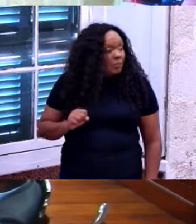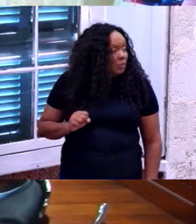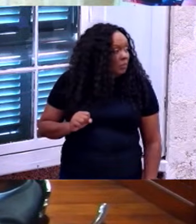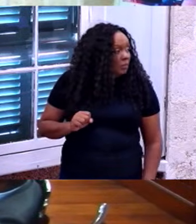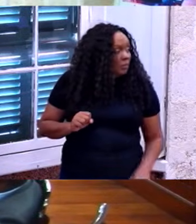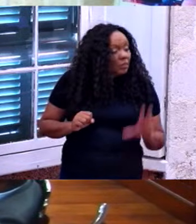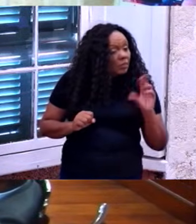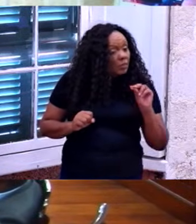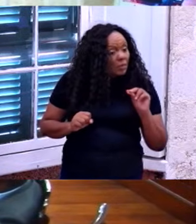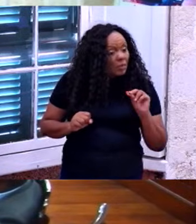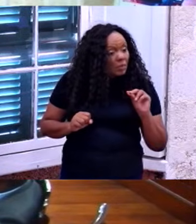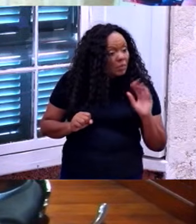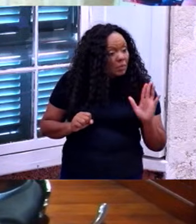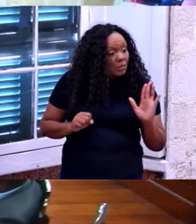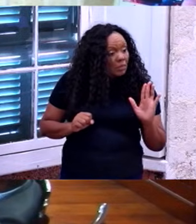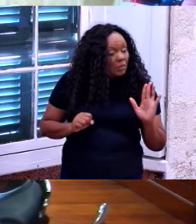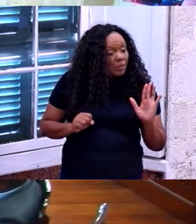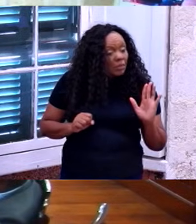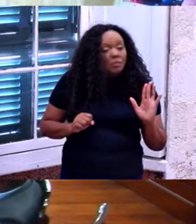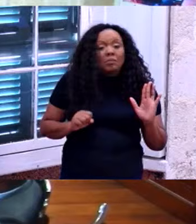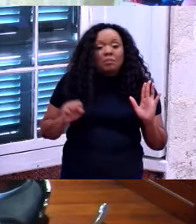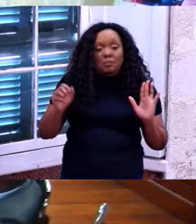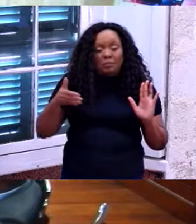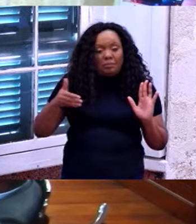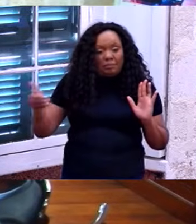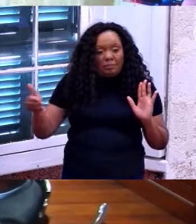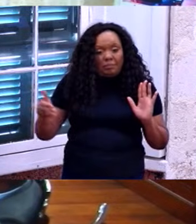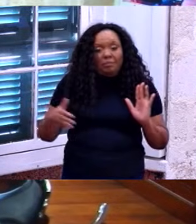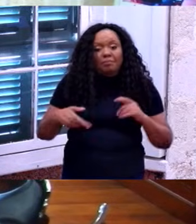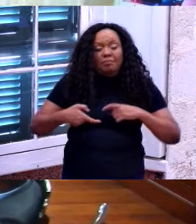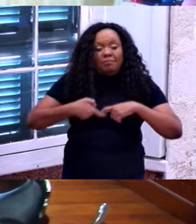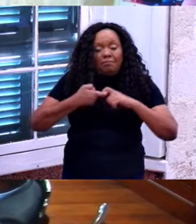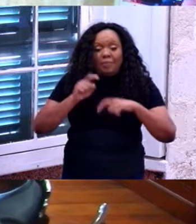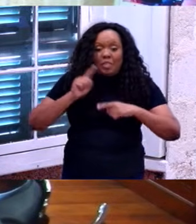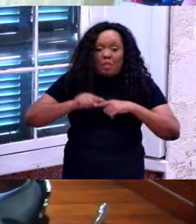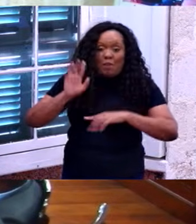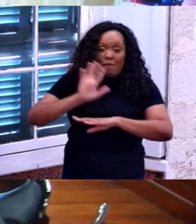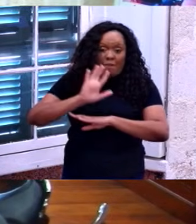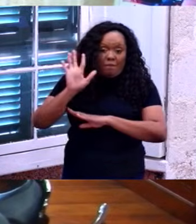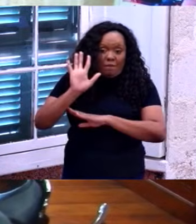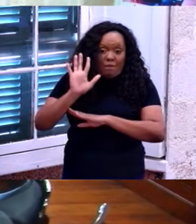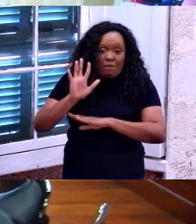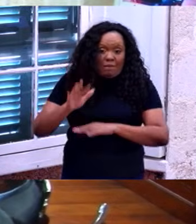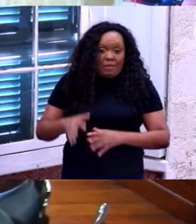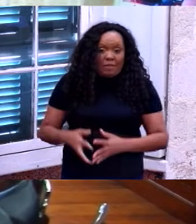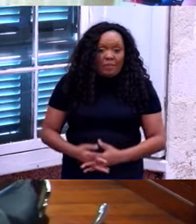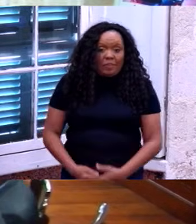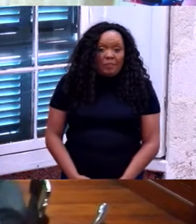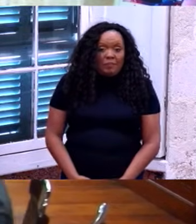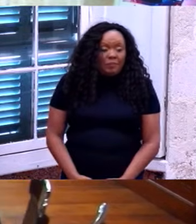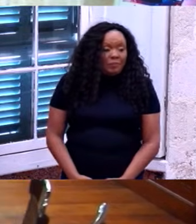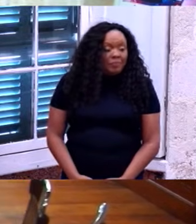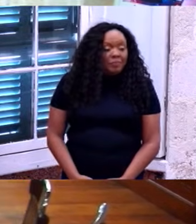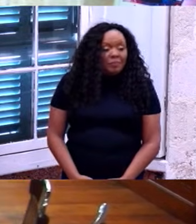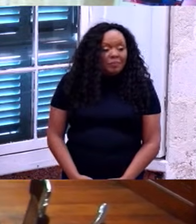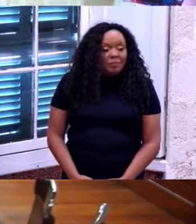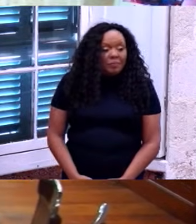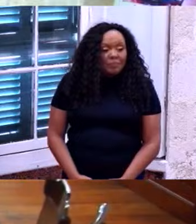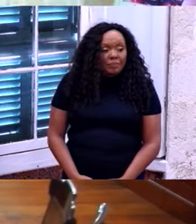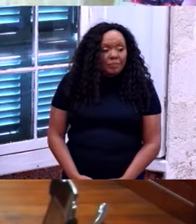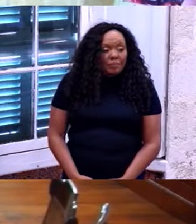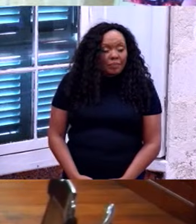Those against please say no. Between the ayes have it, this sitting is suspended until 5 p.m. today.